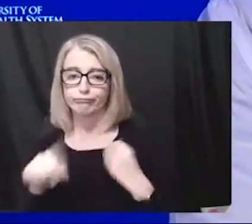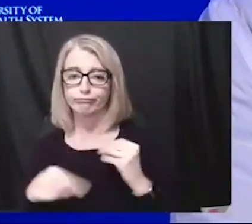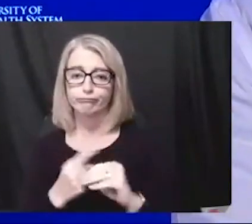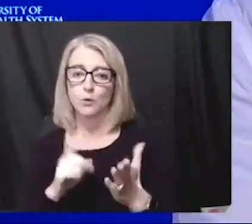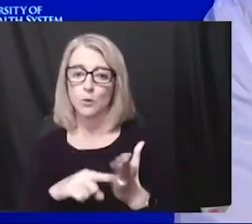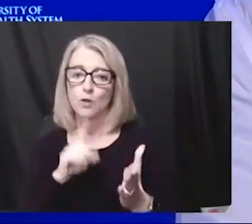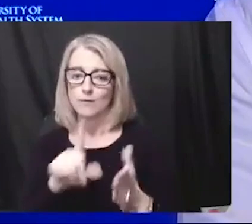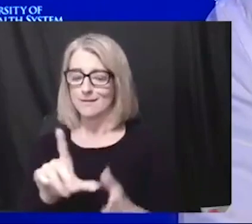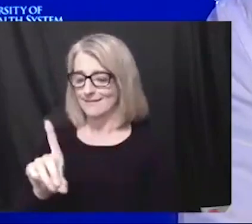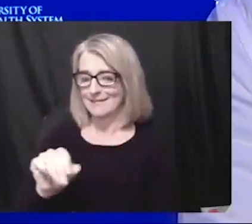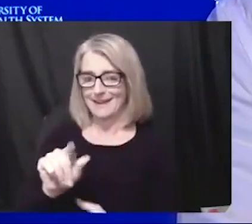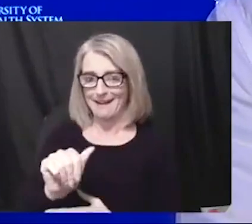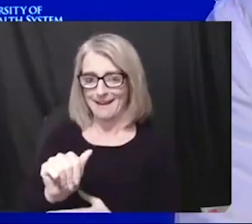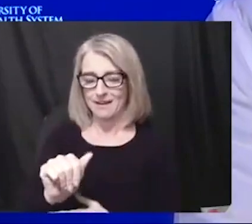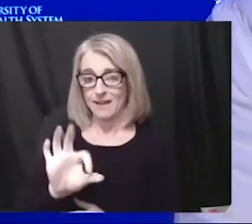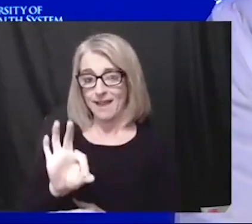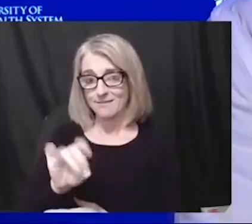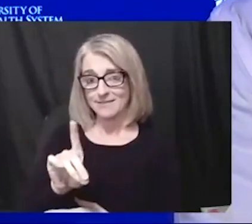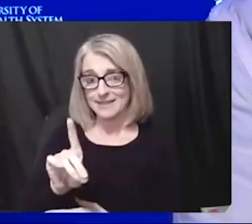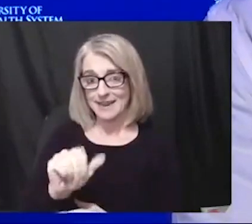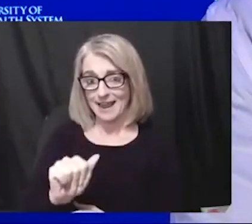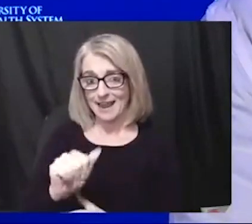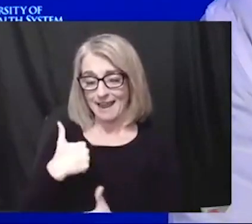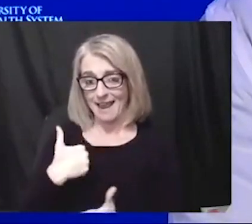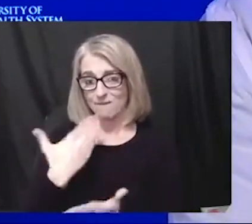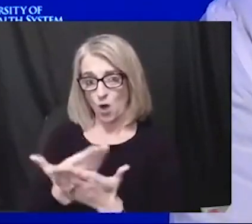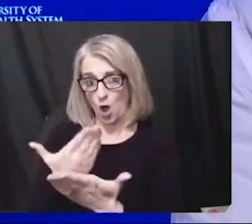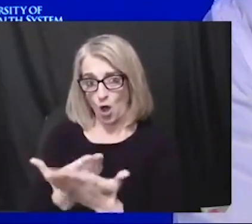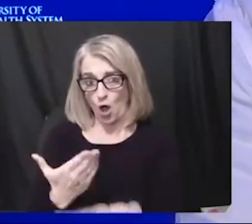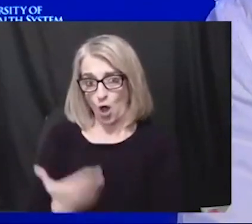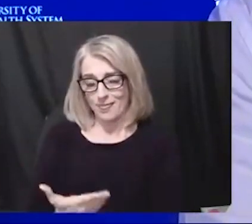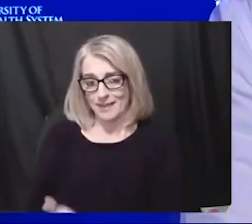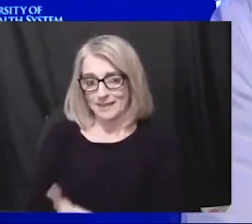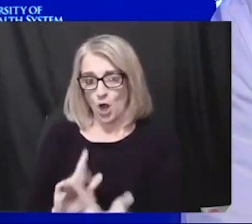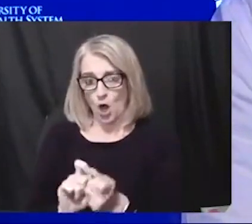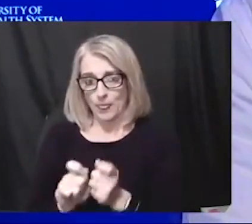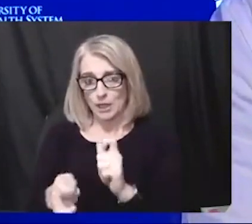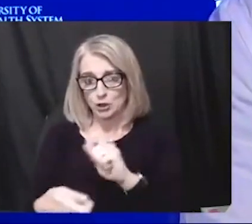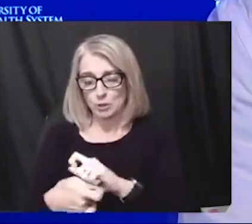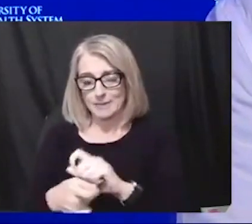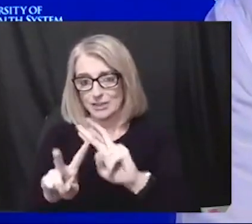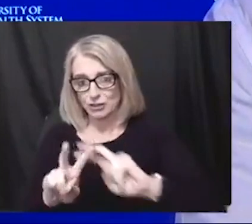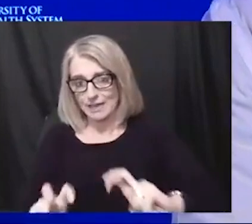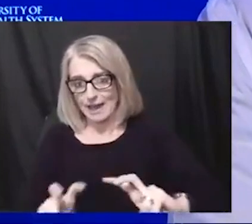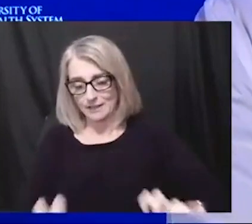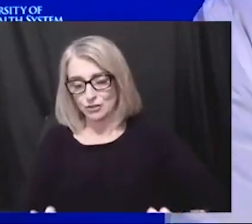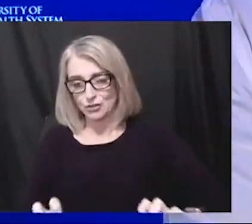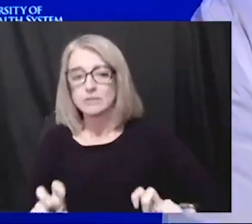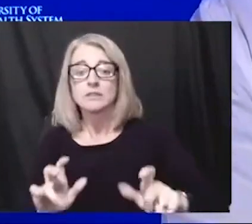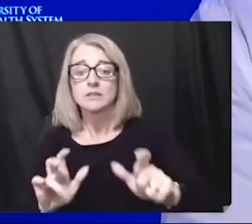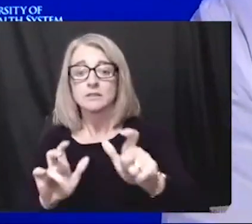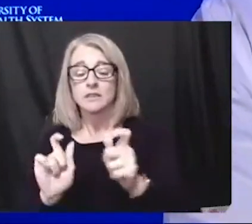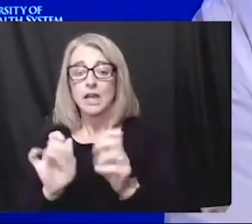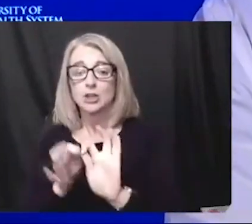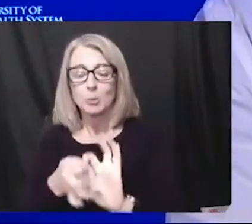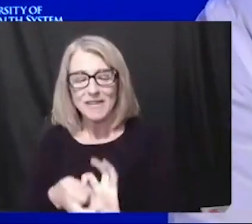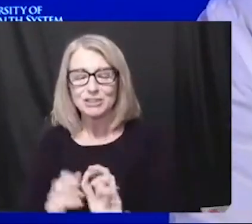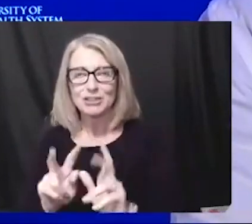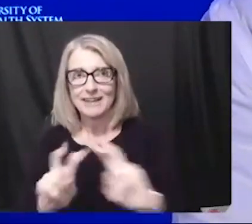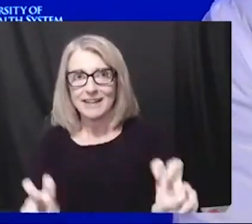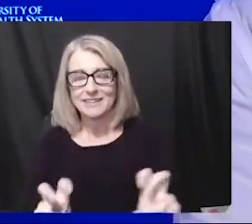seen in the industry before. And I don't know that that's wrong. I mean, again, if you make a choice, you have to be ready